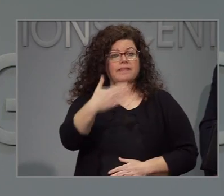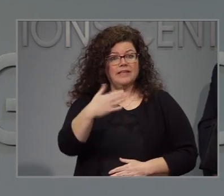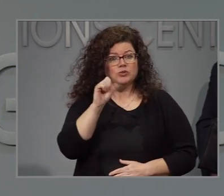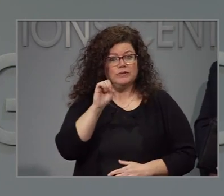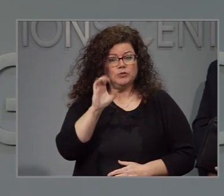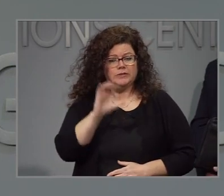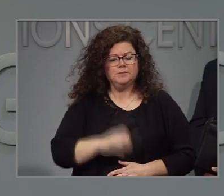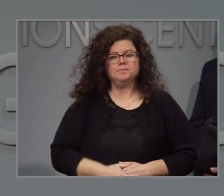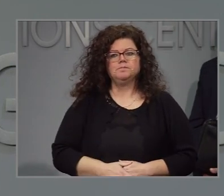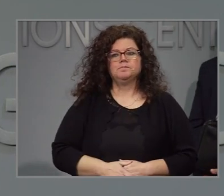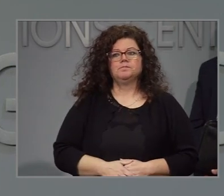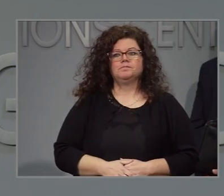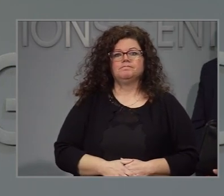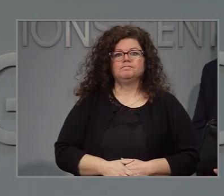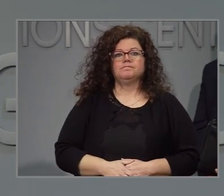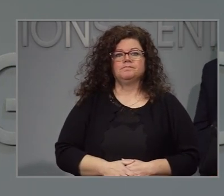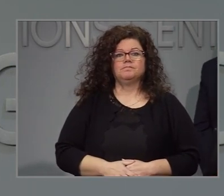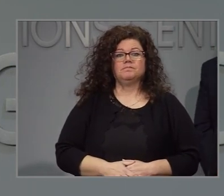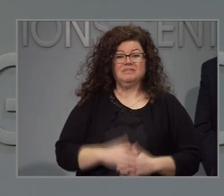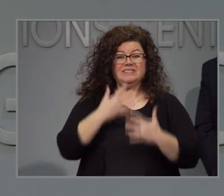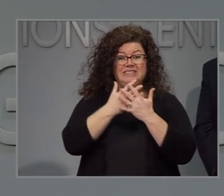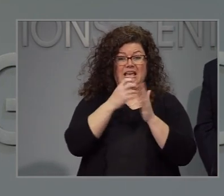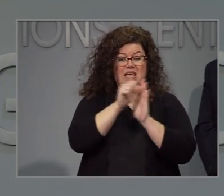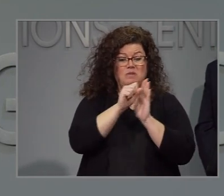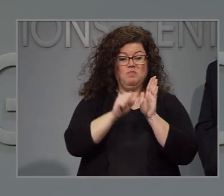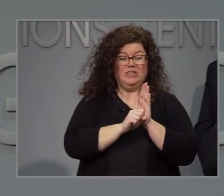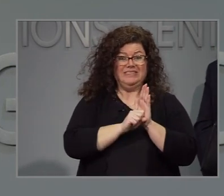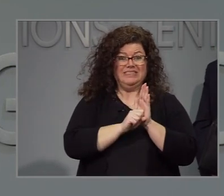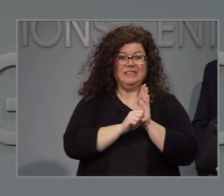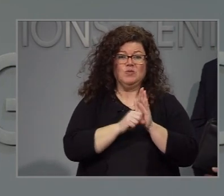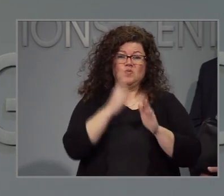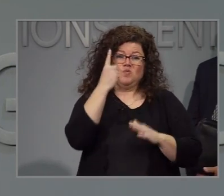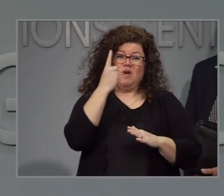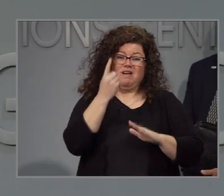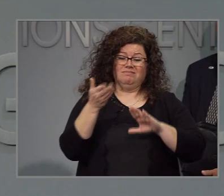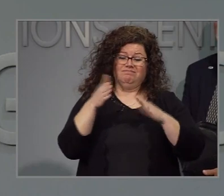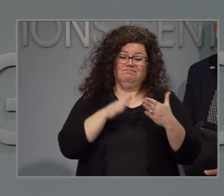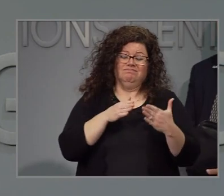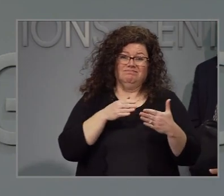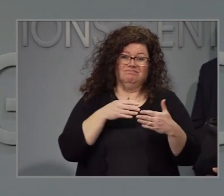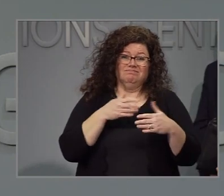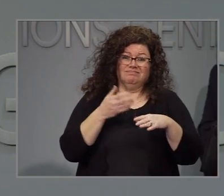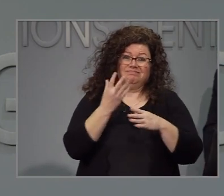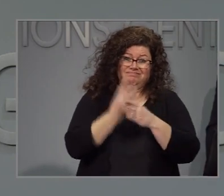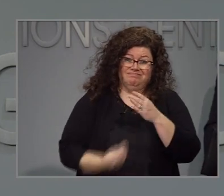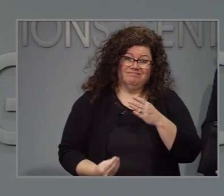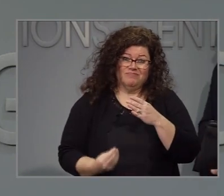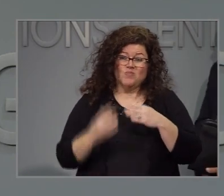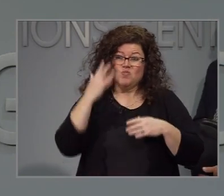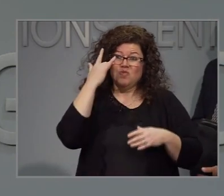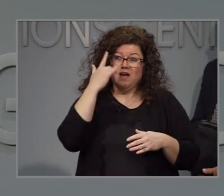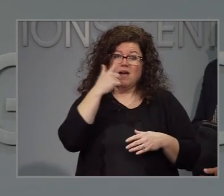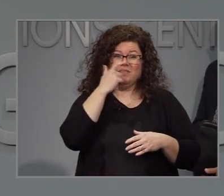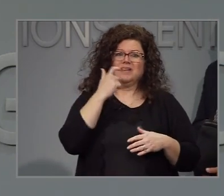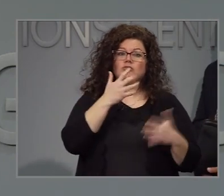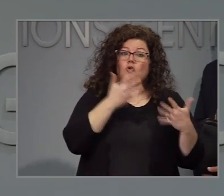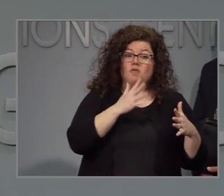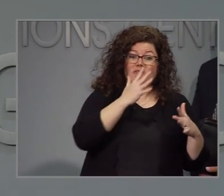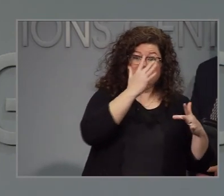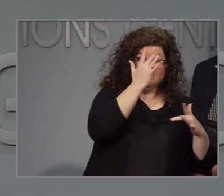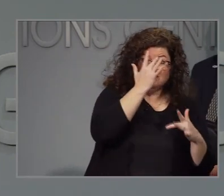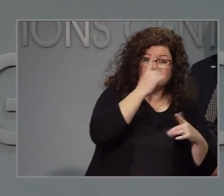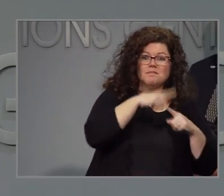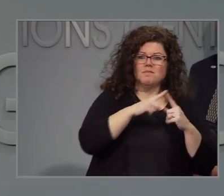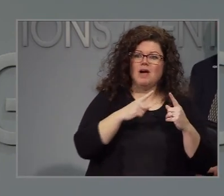The first offender in our state prison system has died as a result of existing conditions complicated by